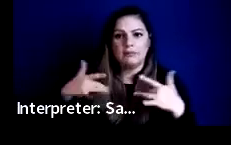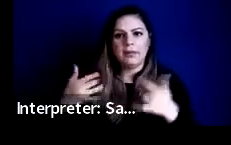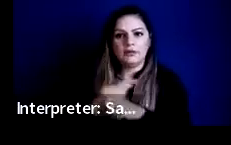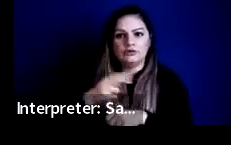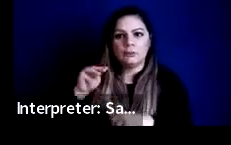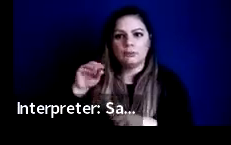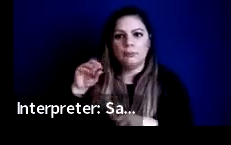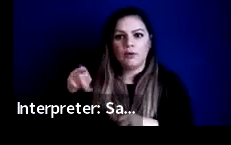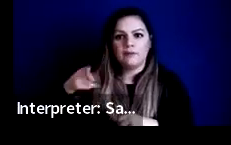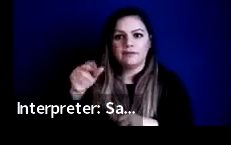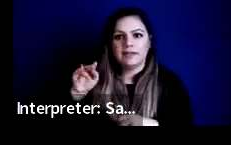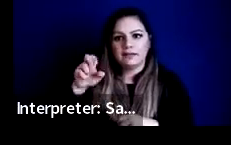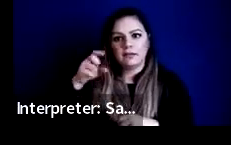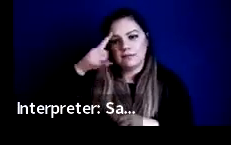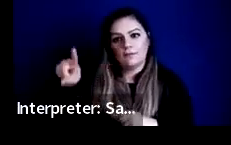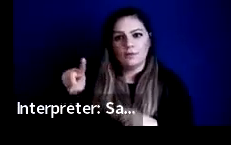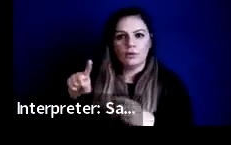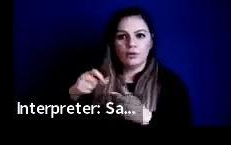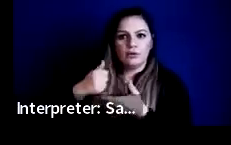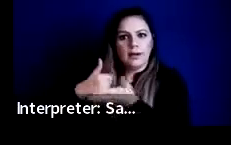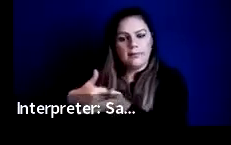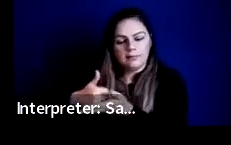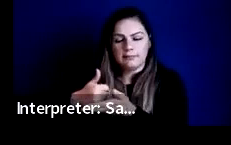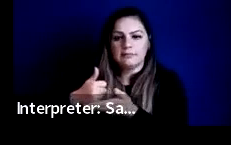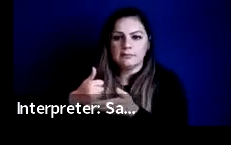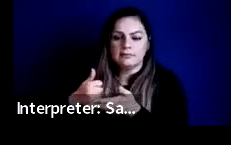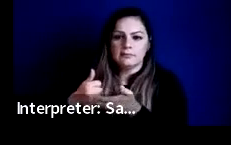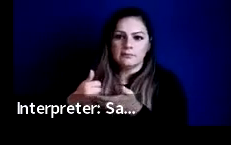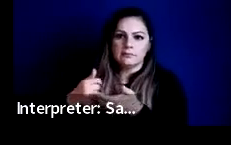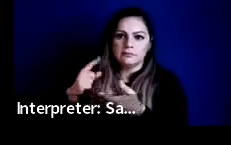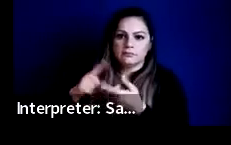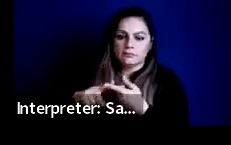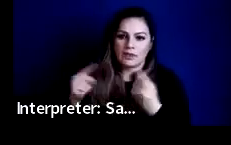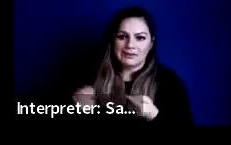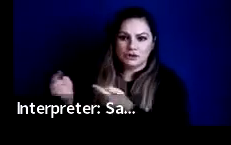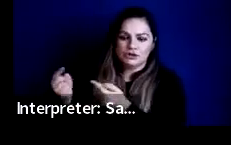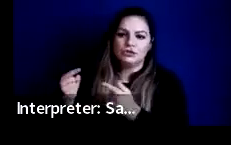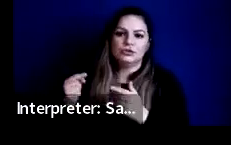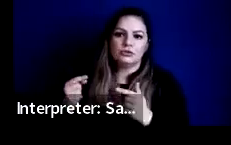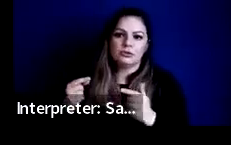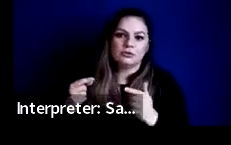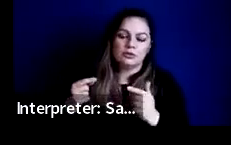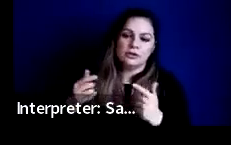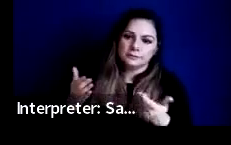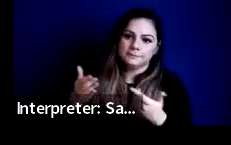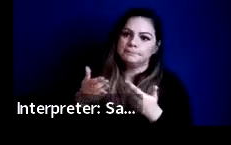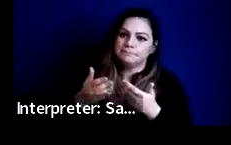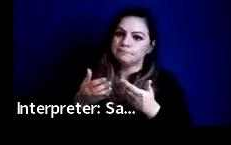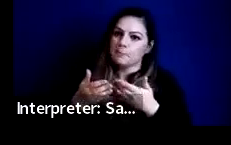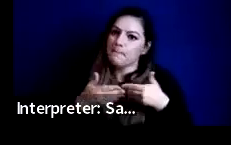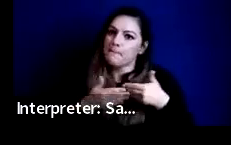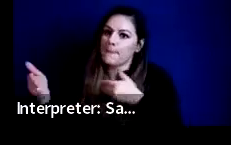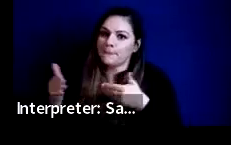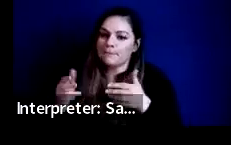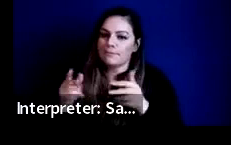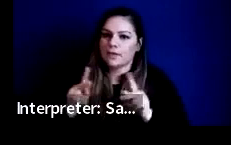and unfortunately leading to folks living with OUD. At the same time,